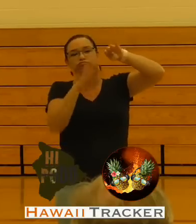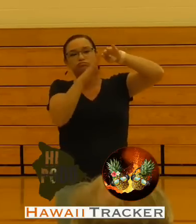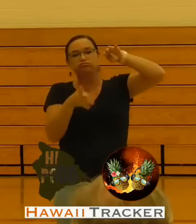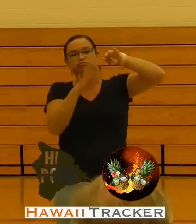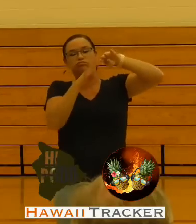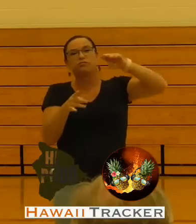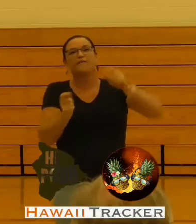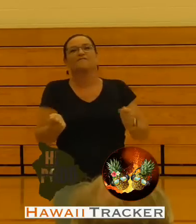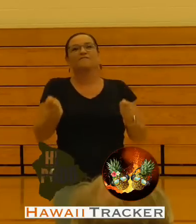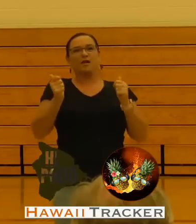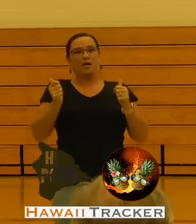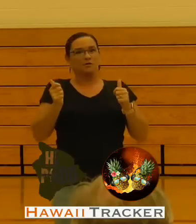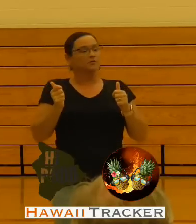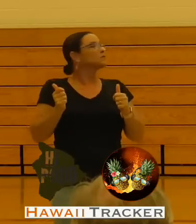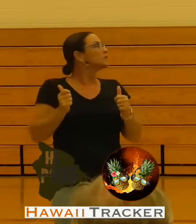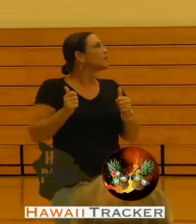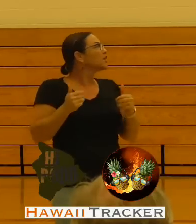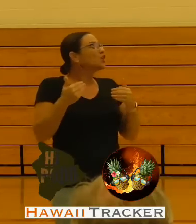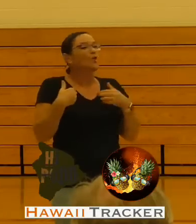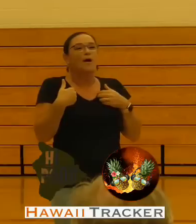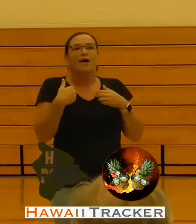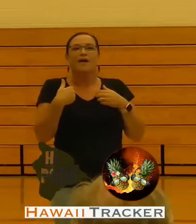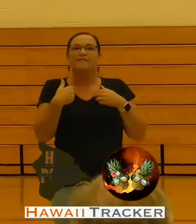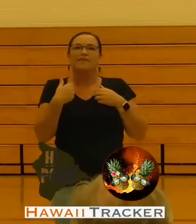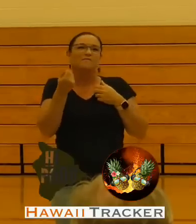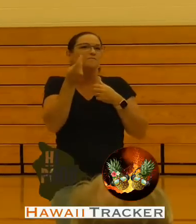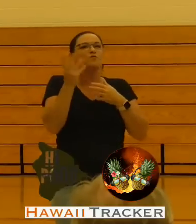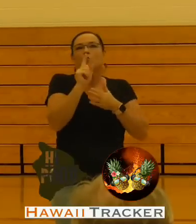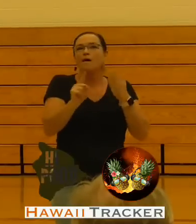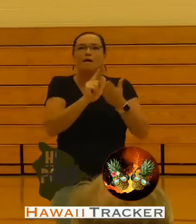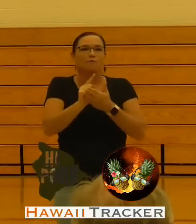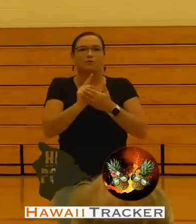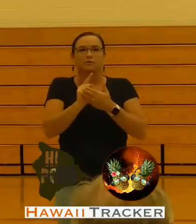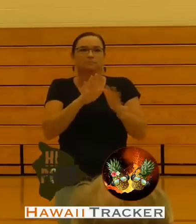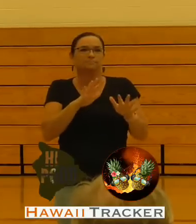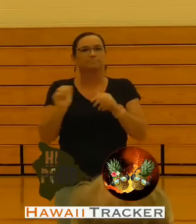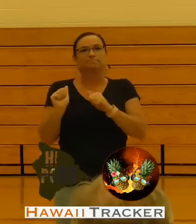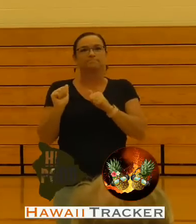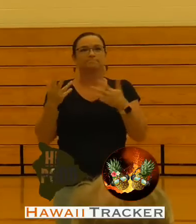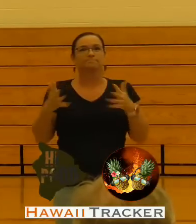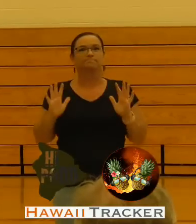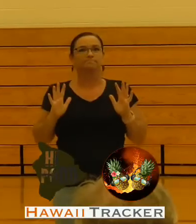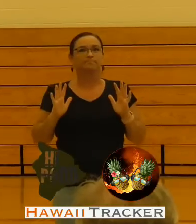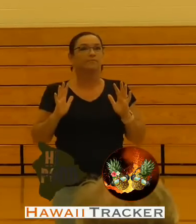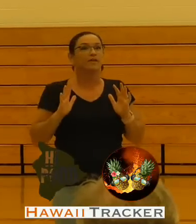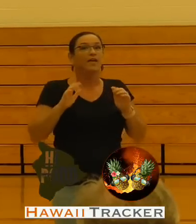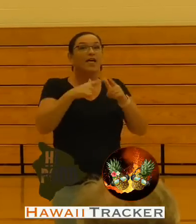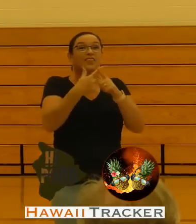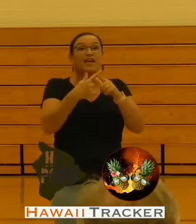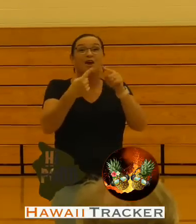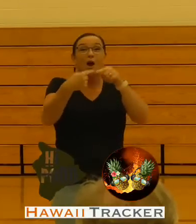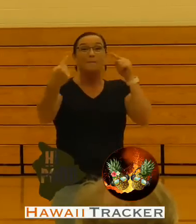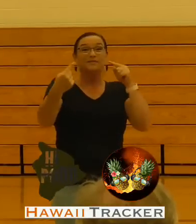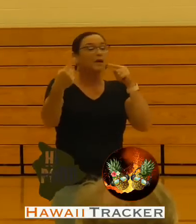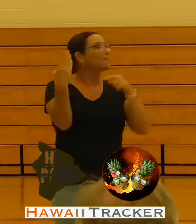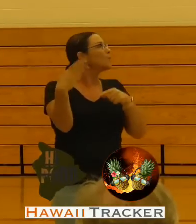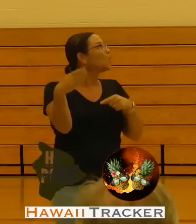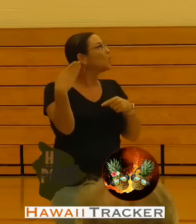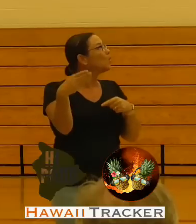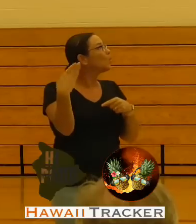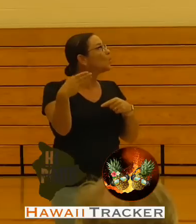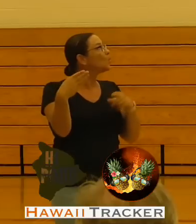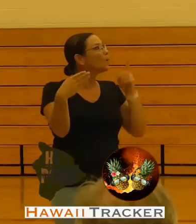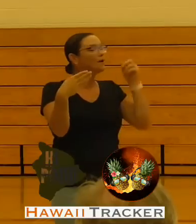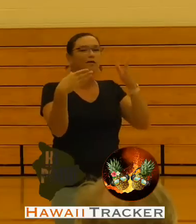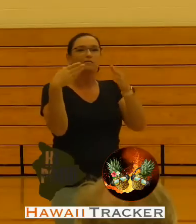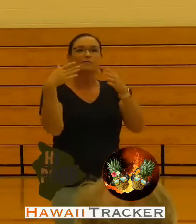you have basically hours to respond. Let's take the opposite, the blue area,